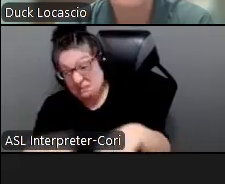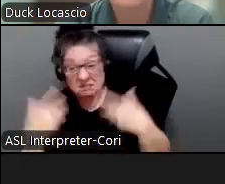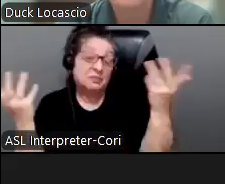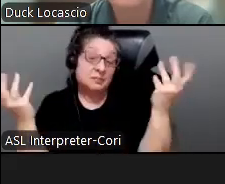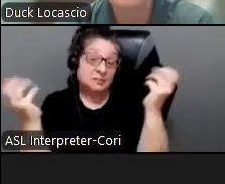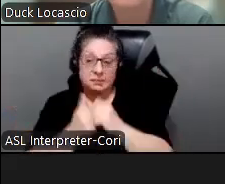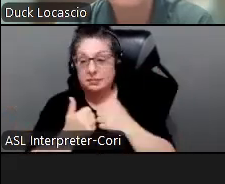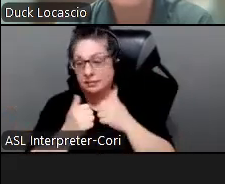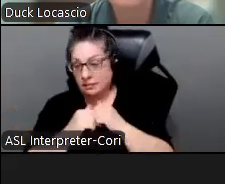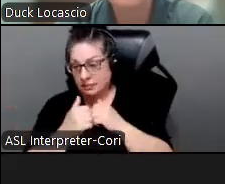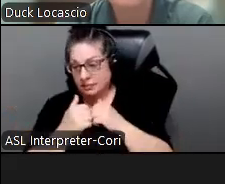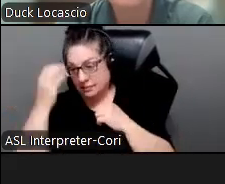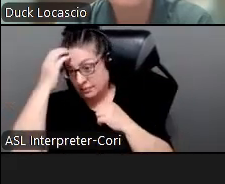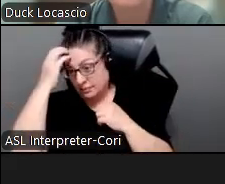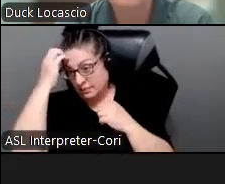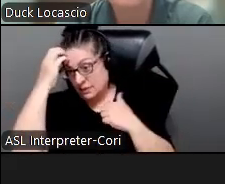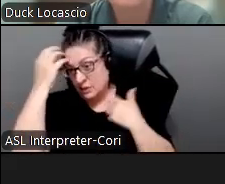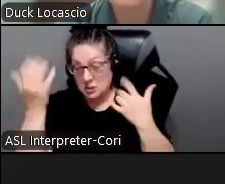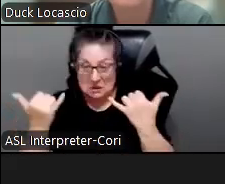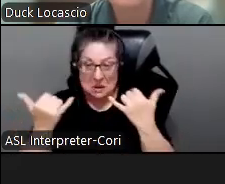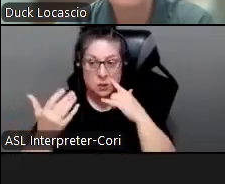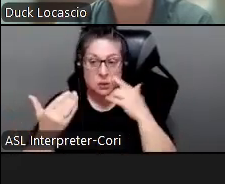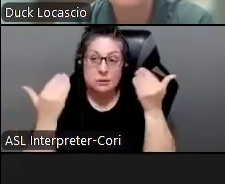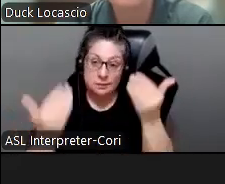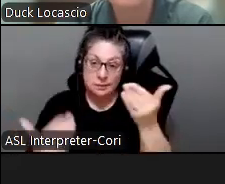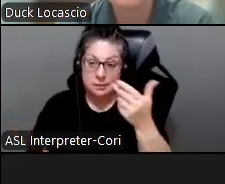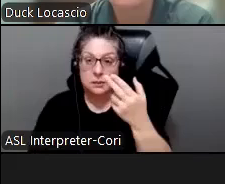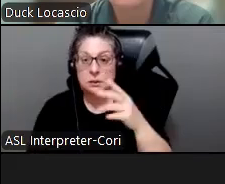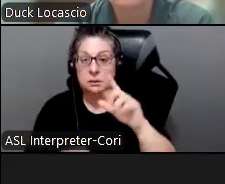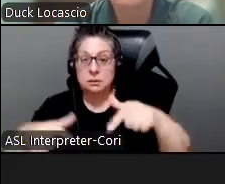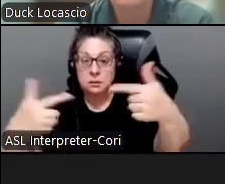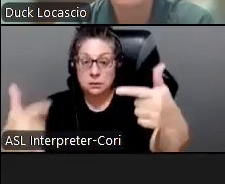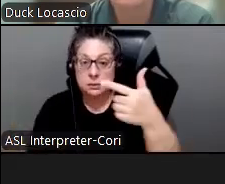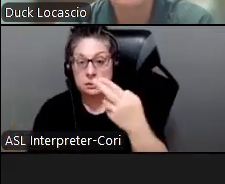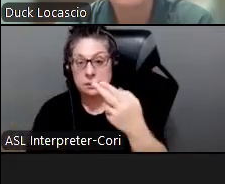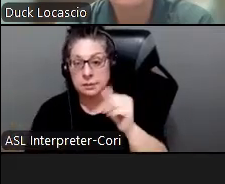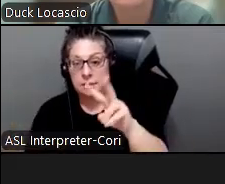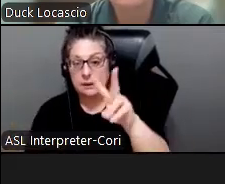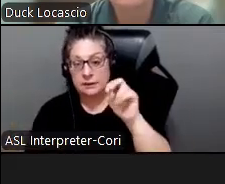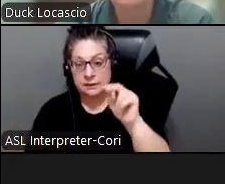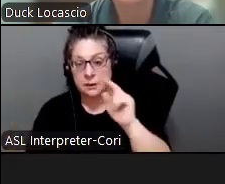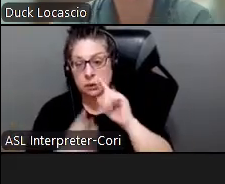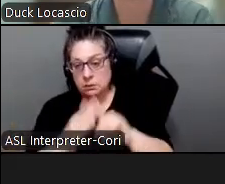And without further ado, I'll hand this over to Haven. You can get us started.